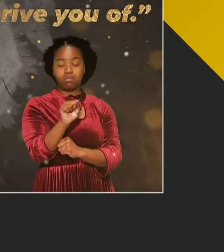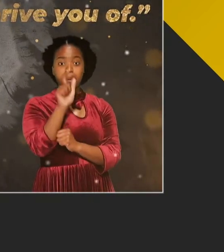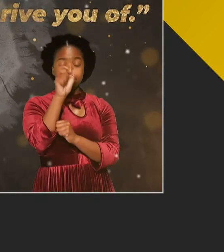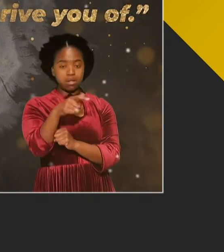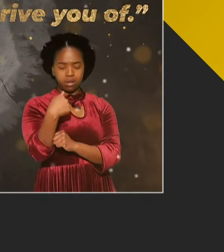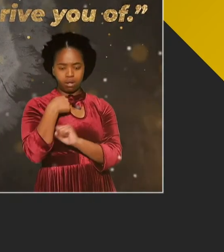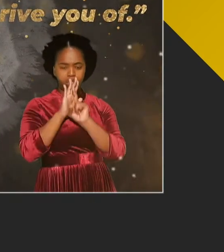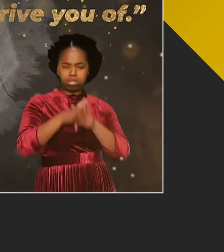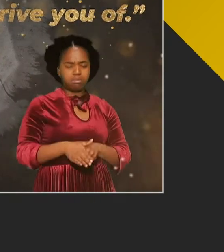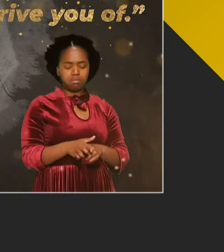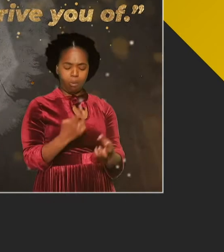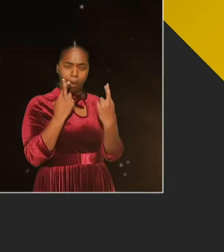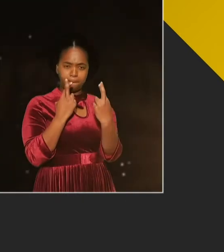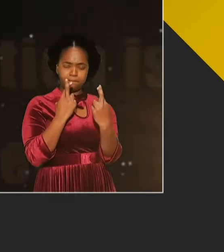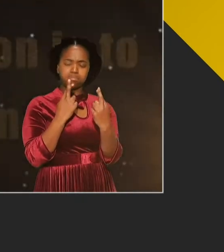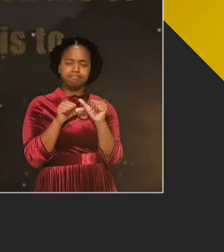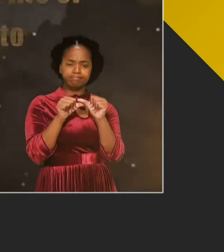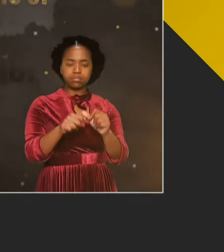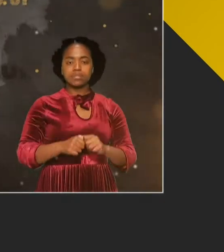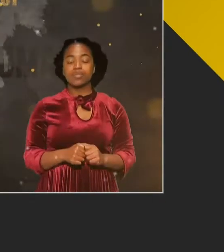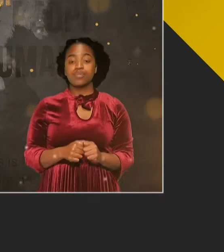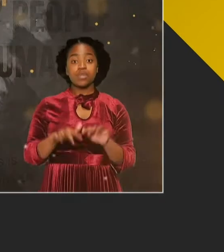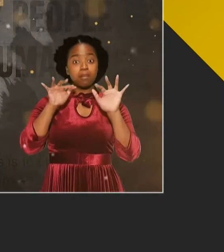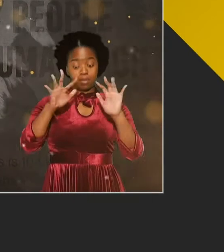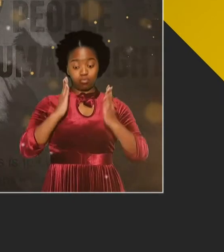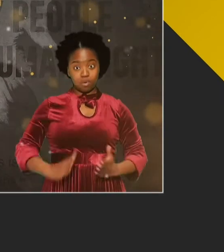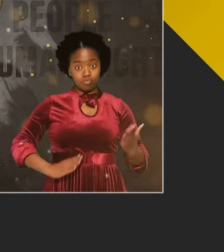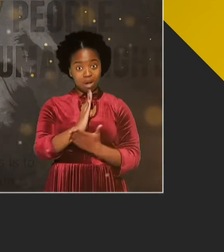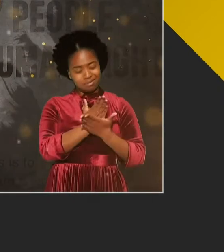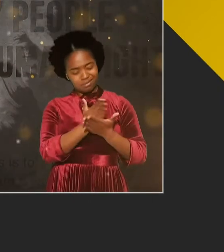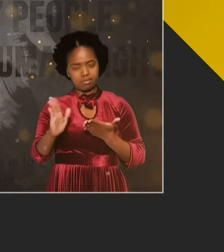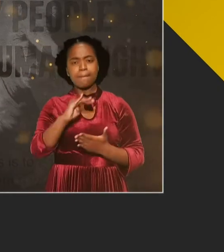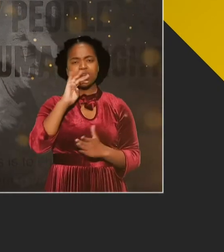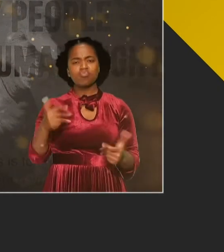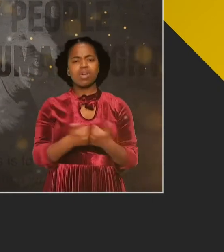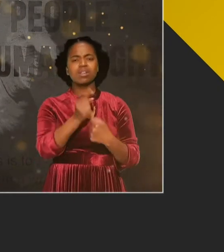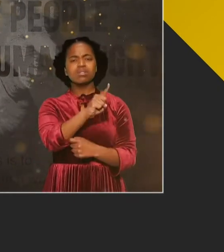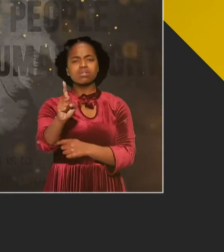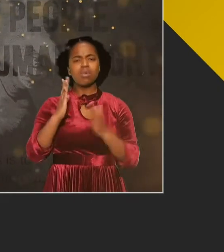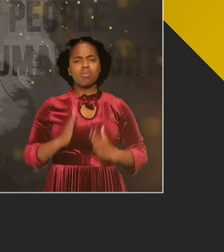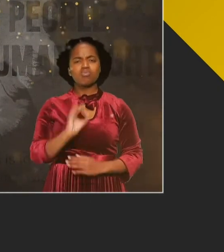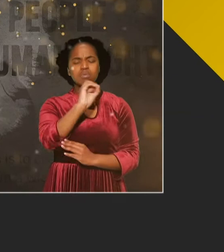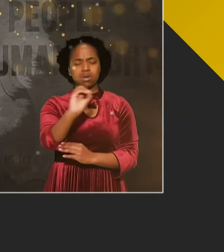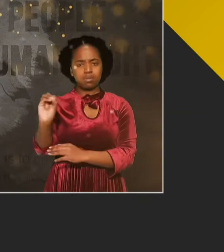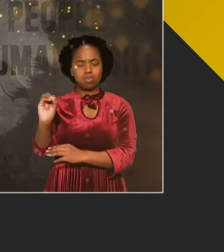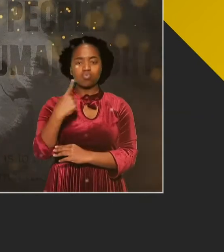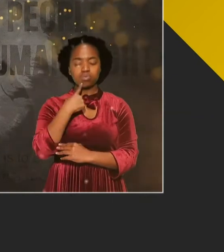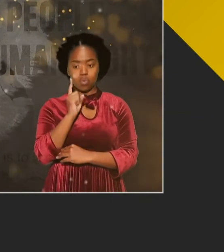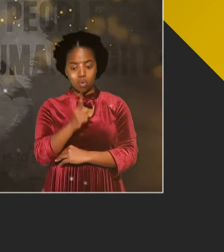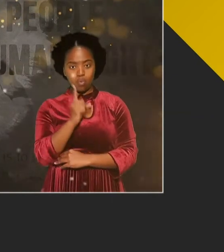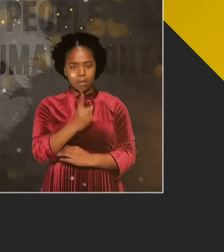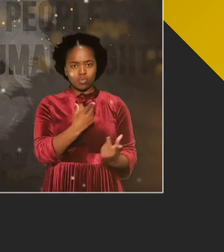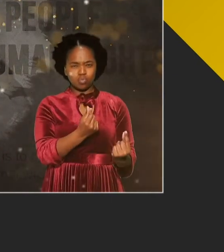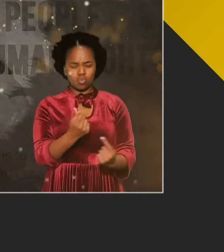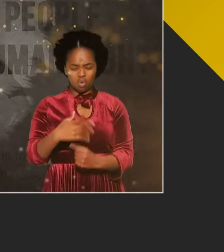power on earth can deprive you of. To deny people their human rights is to challenge their very humanity. To impose on them a rich life of